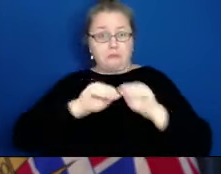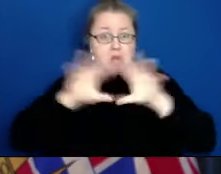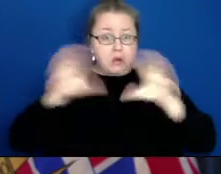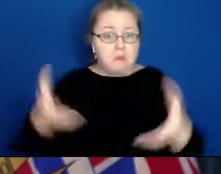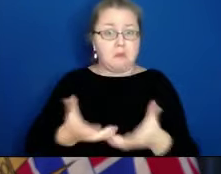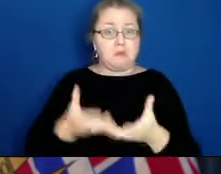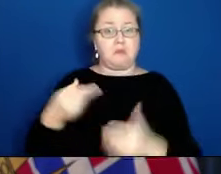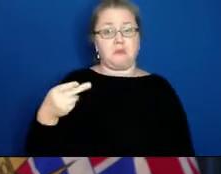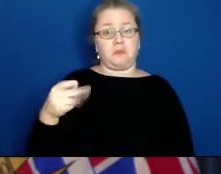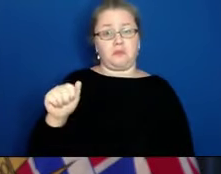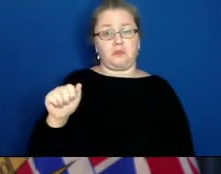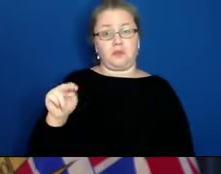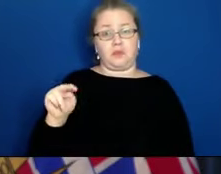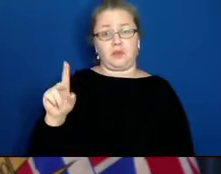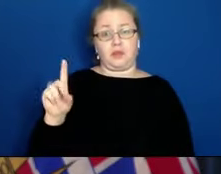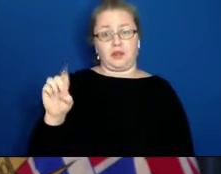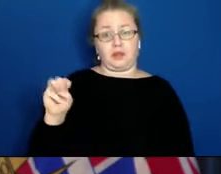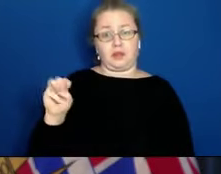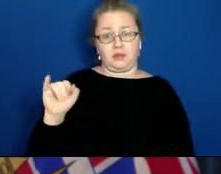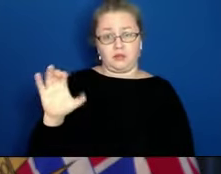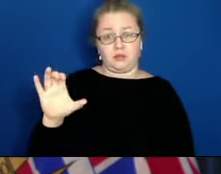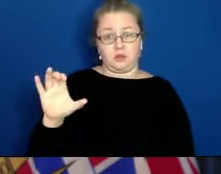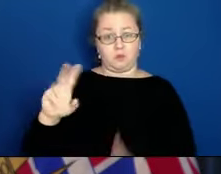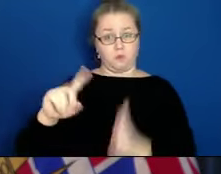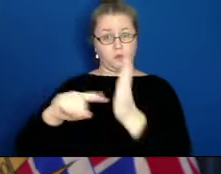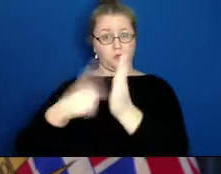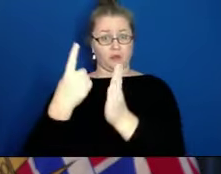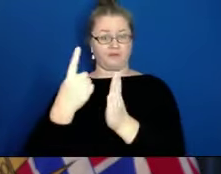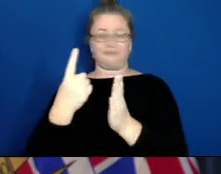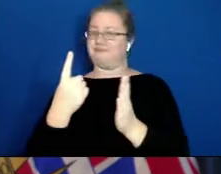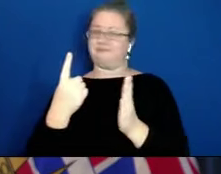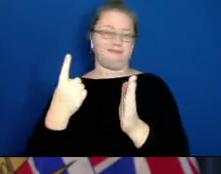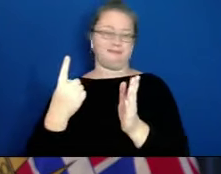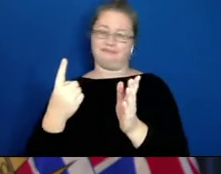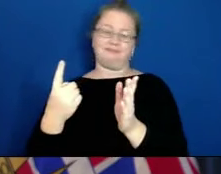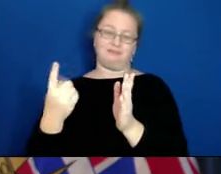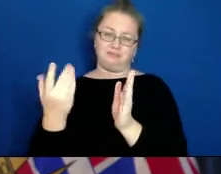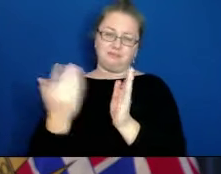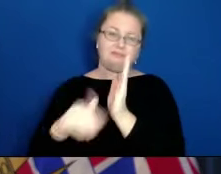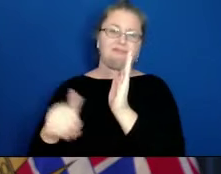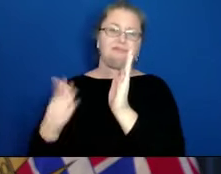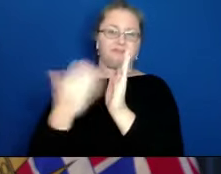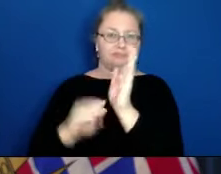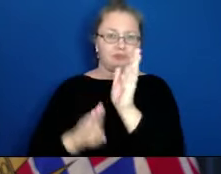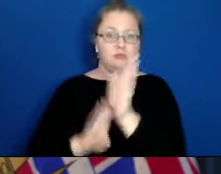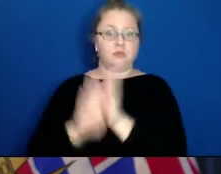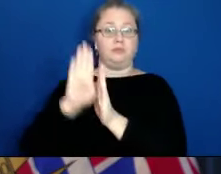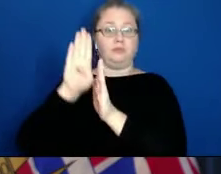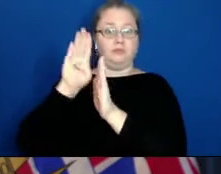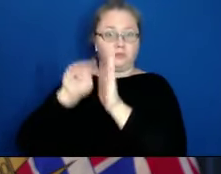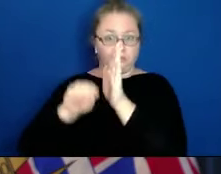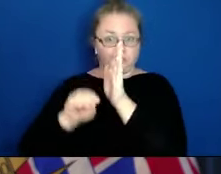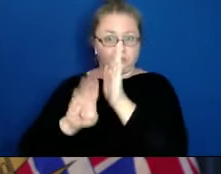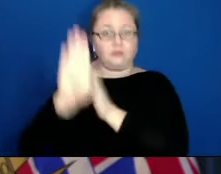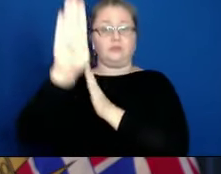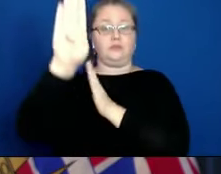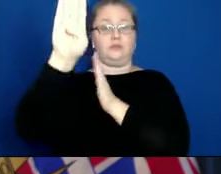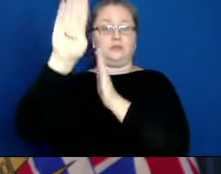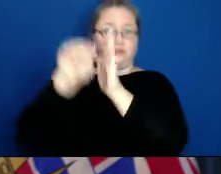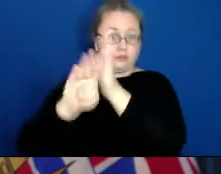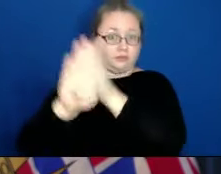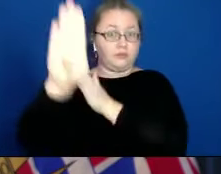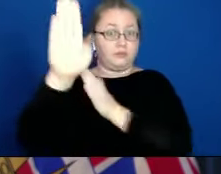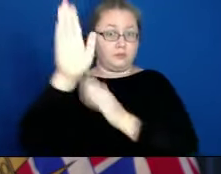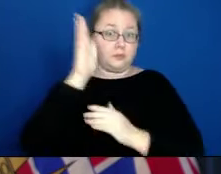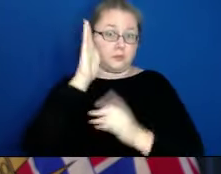to us and to people around the globe that this is a challenging virus to deal with. Despite where we